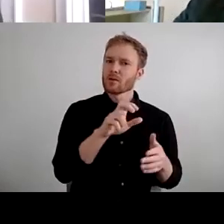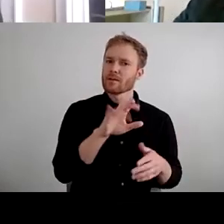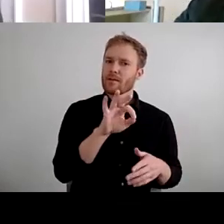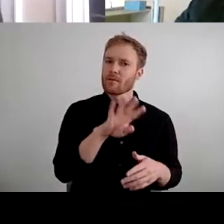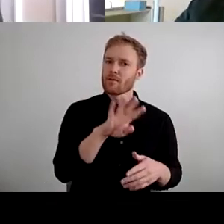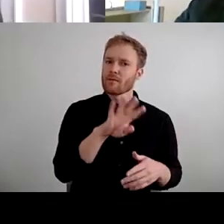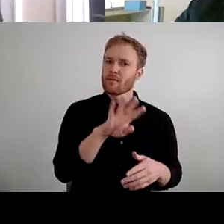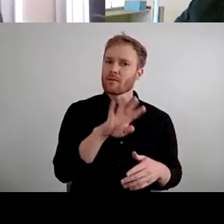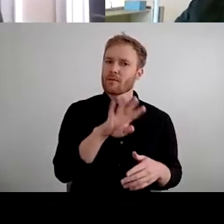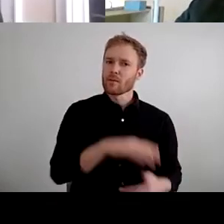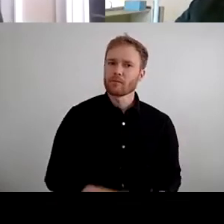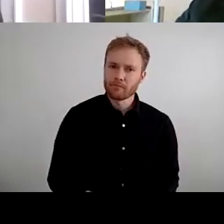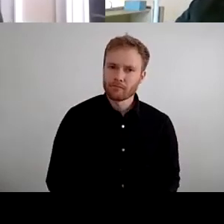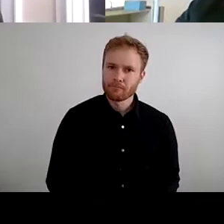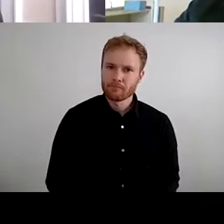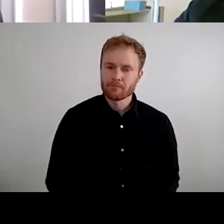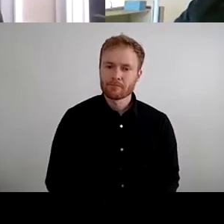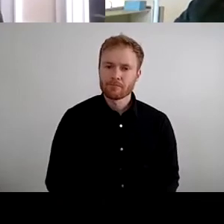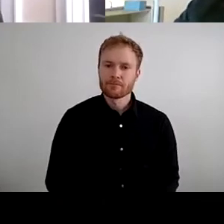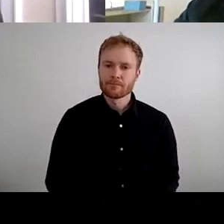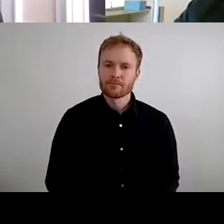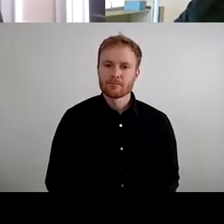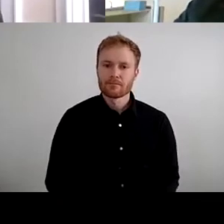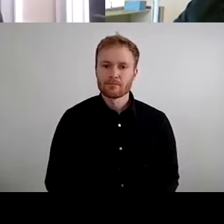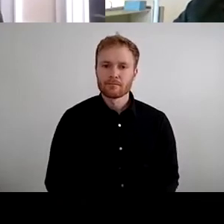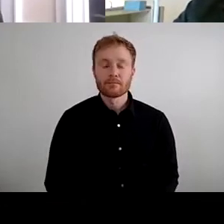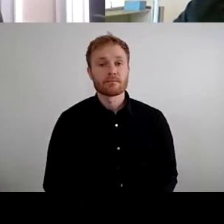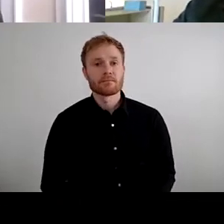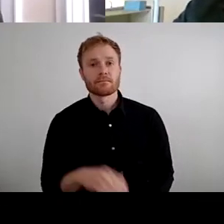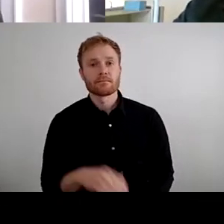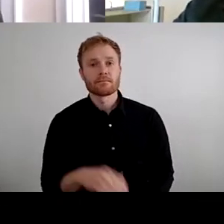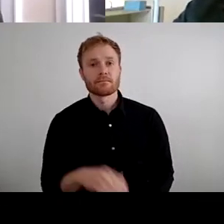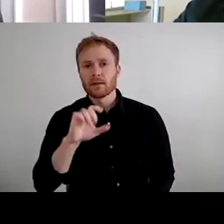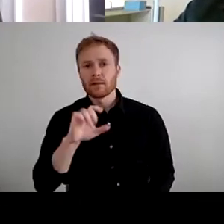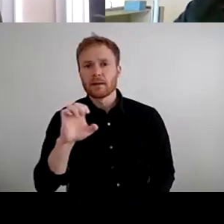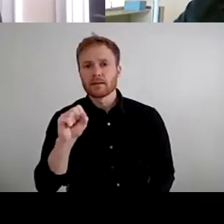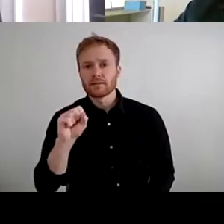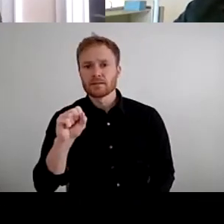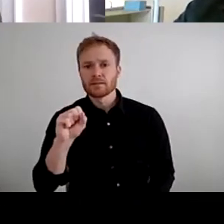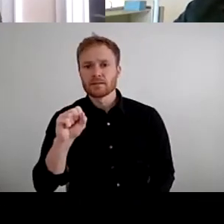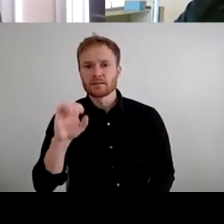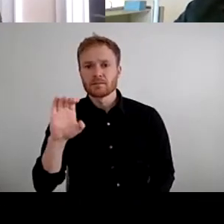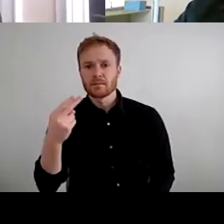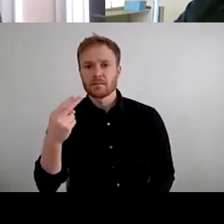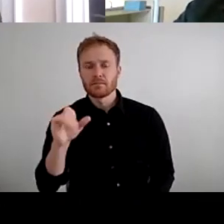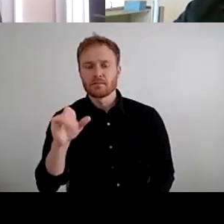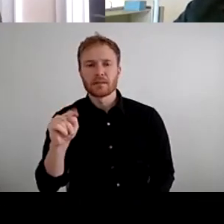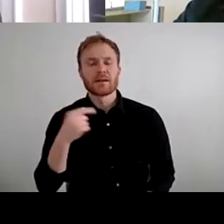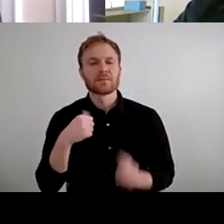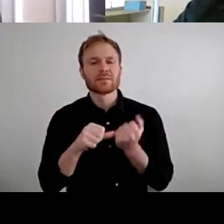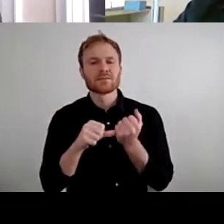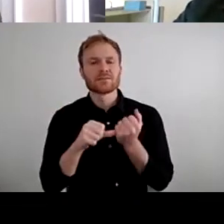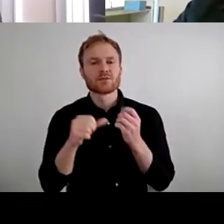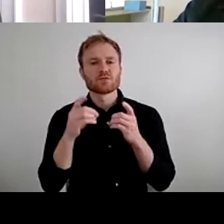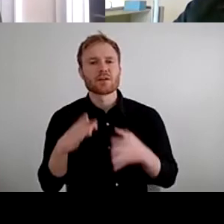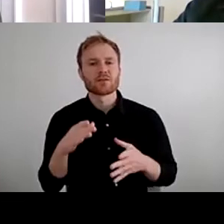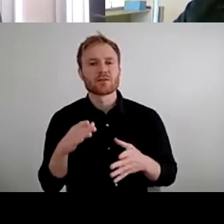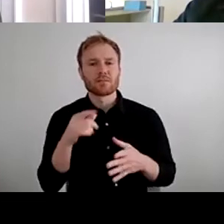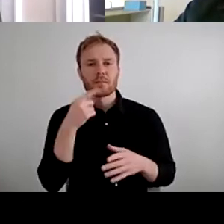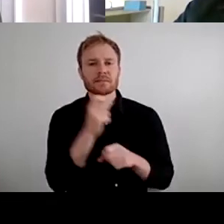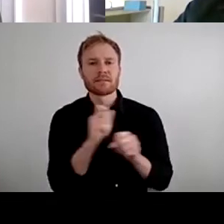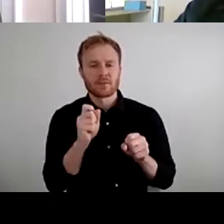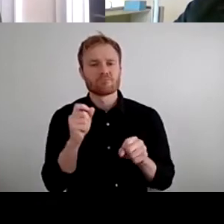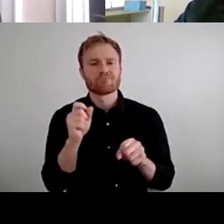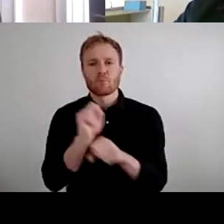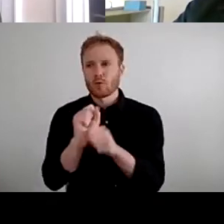$12,394? Councilperson, this is Lee Schmidt, Assistant Director of Public Safety. I'm here with Dan Schack. He can, we did work with IMP to have this spec'd